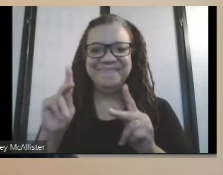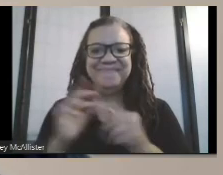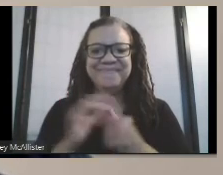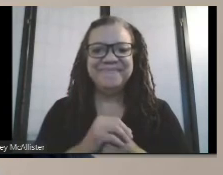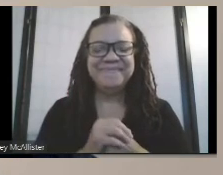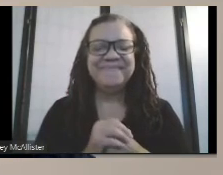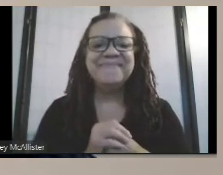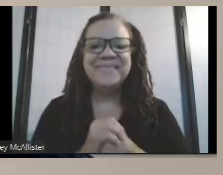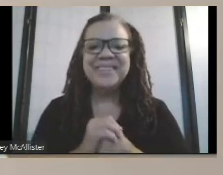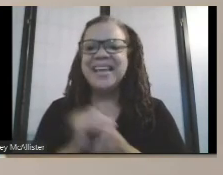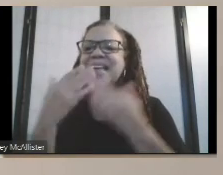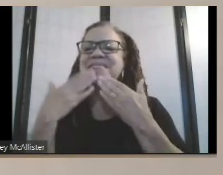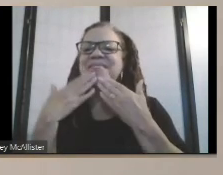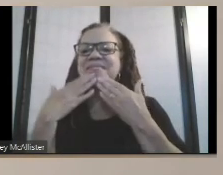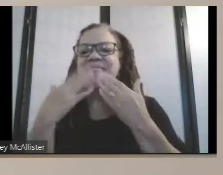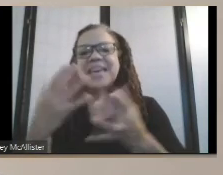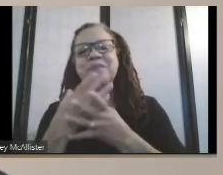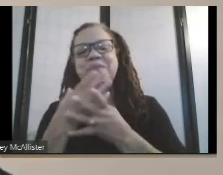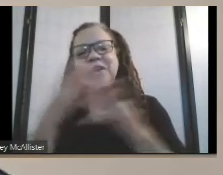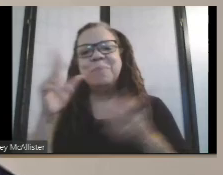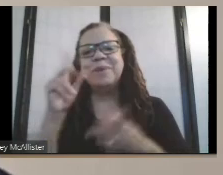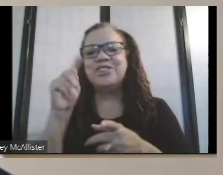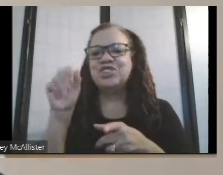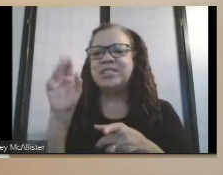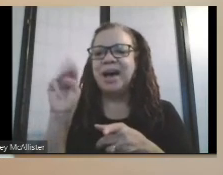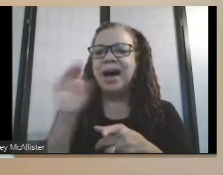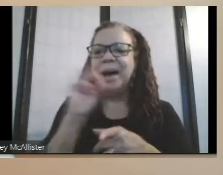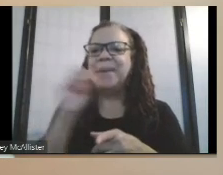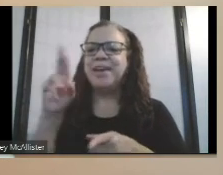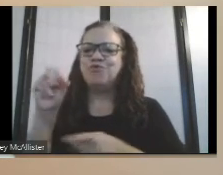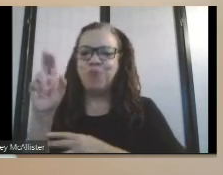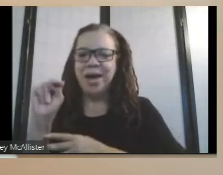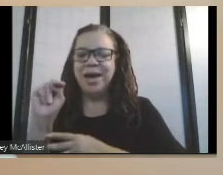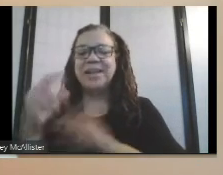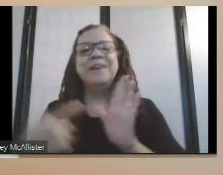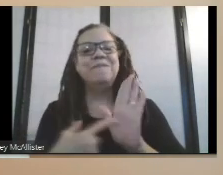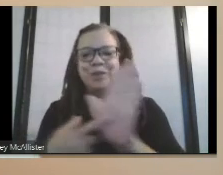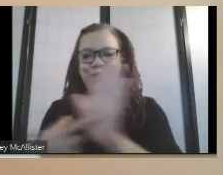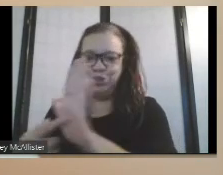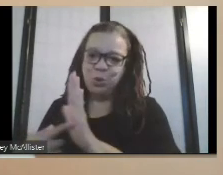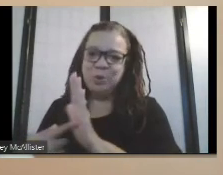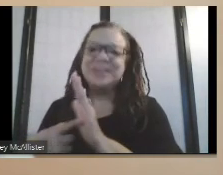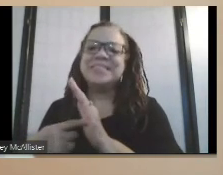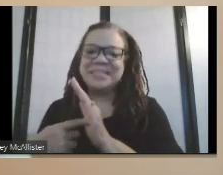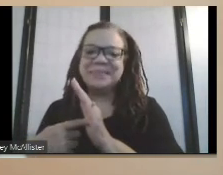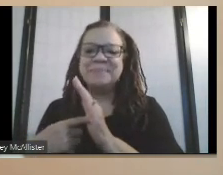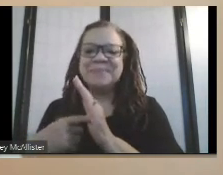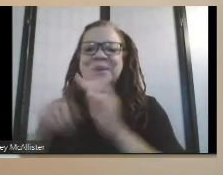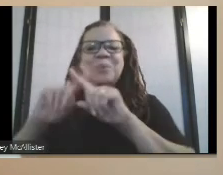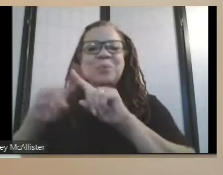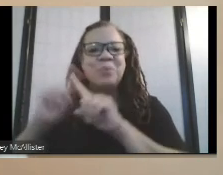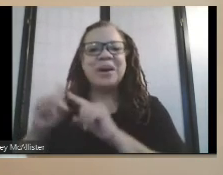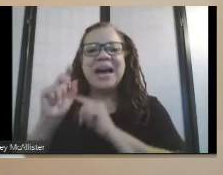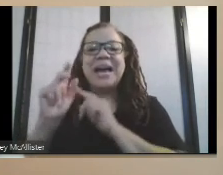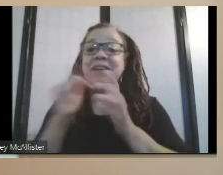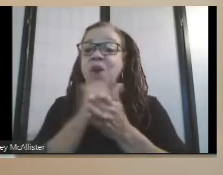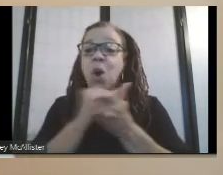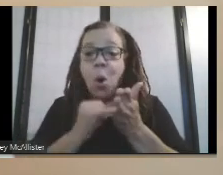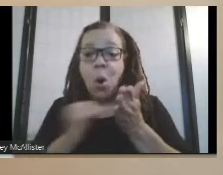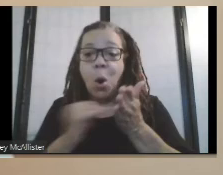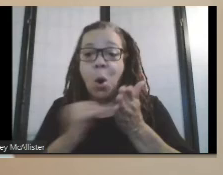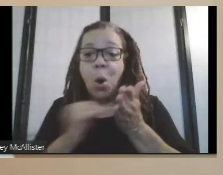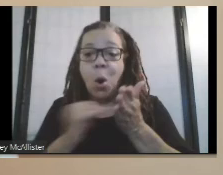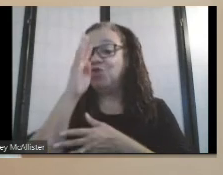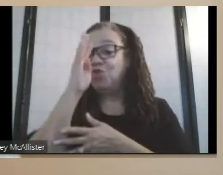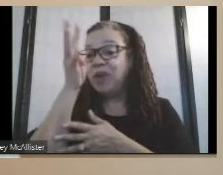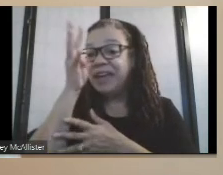There we go. Cool. Thank you very much, Tom and Ron, for showing us some examples of the types of art we're looking